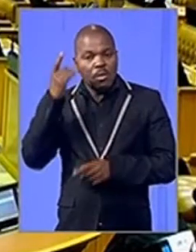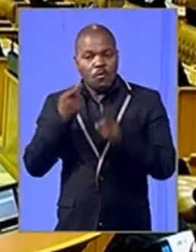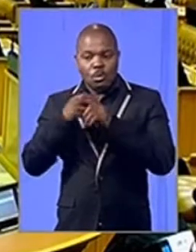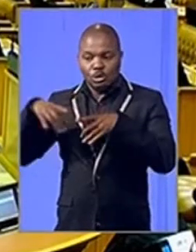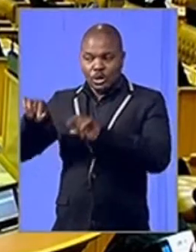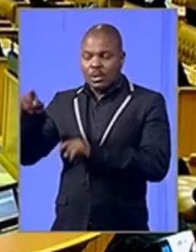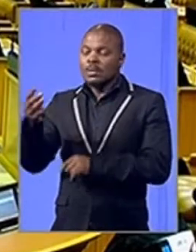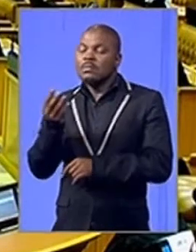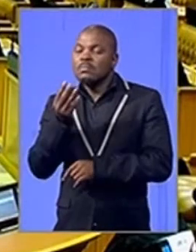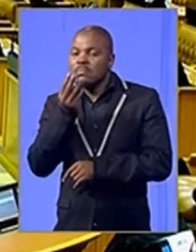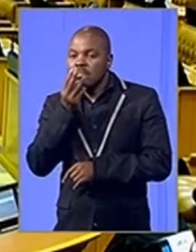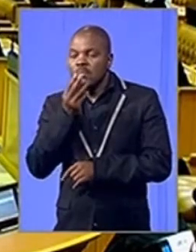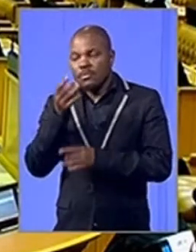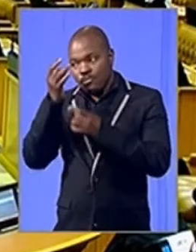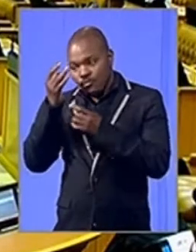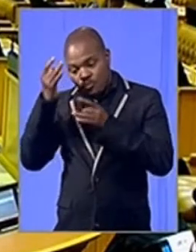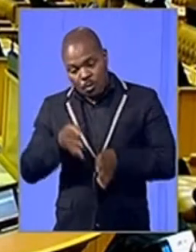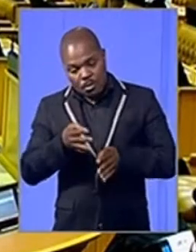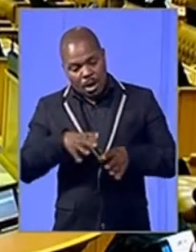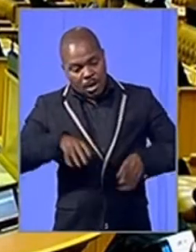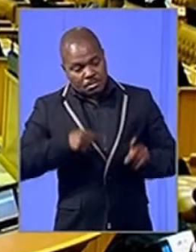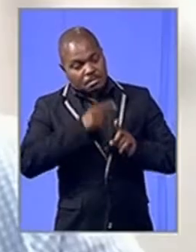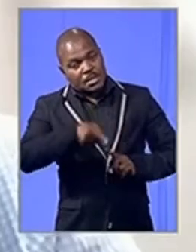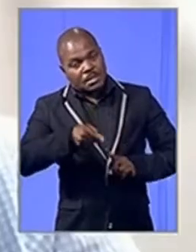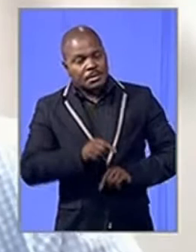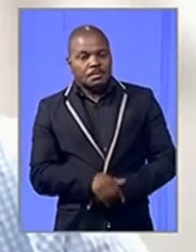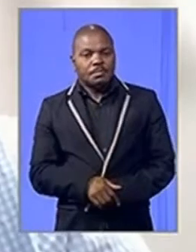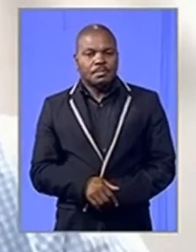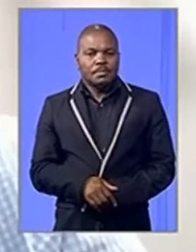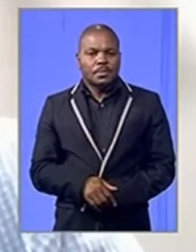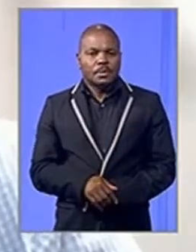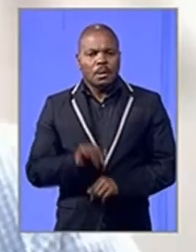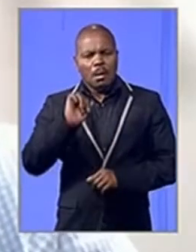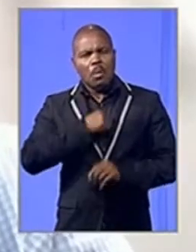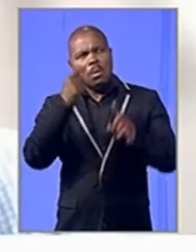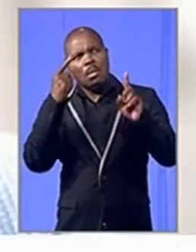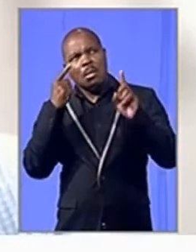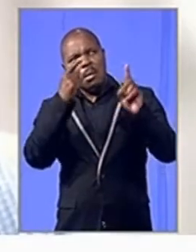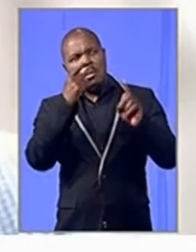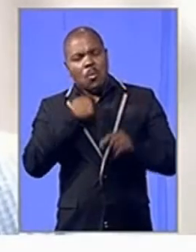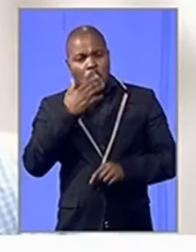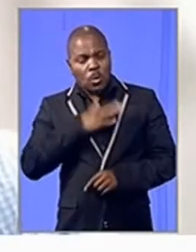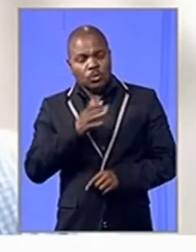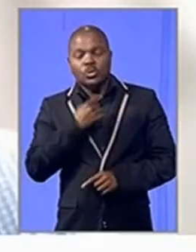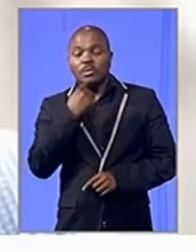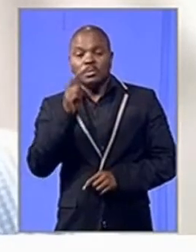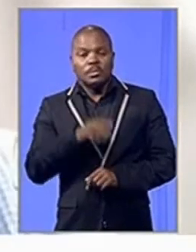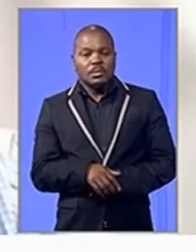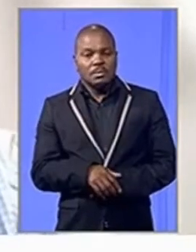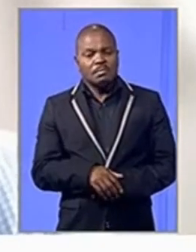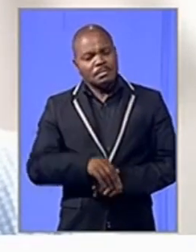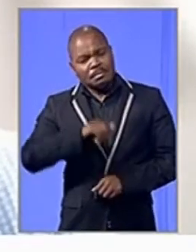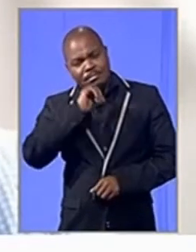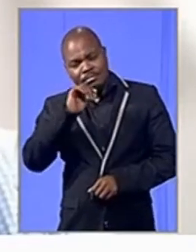mokga ho amohela Mapisa-Nqakula. Our intention was really to make a statement to say even if